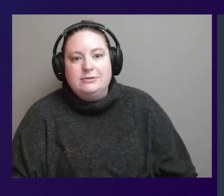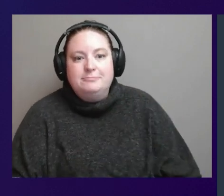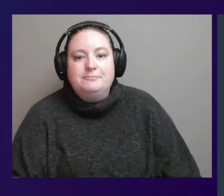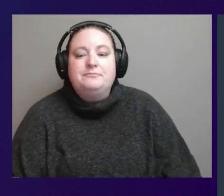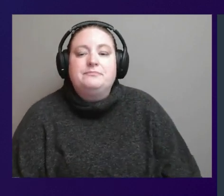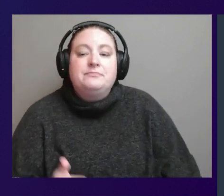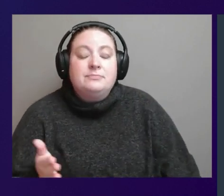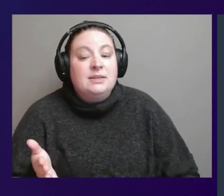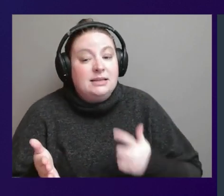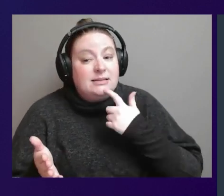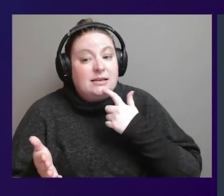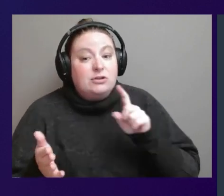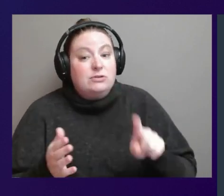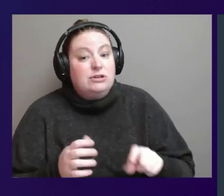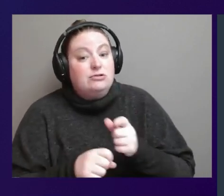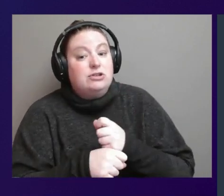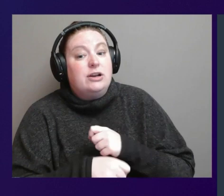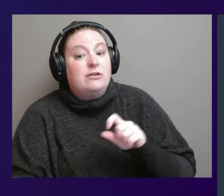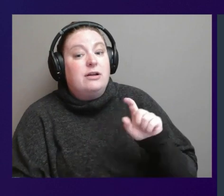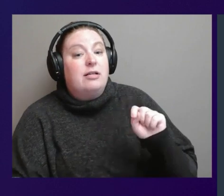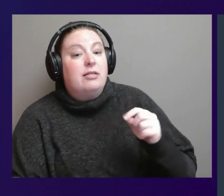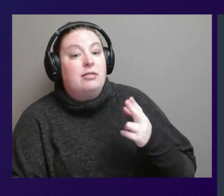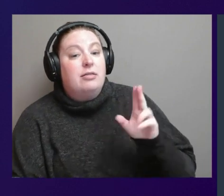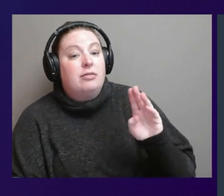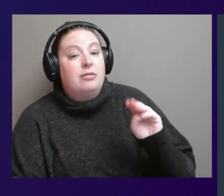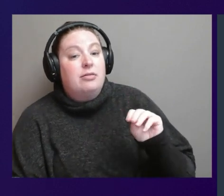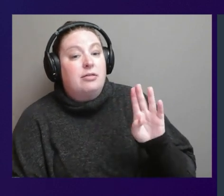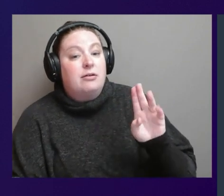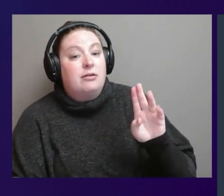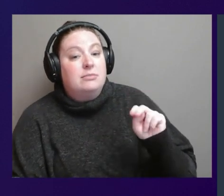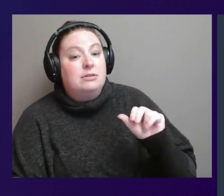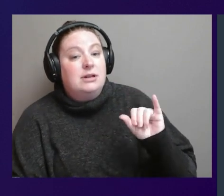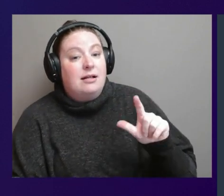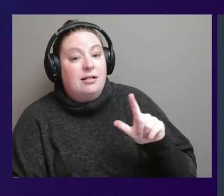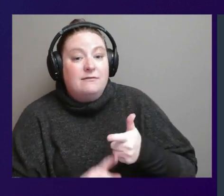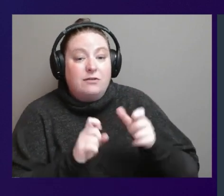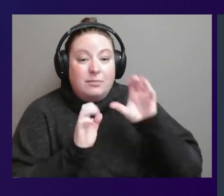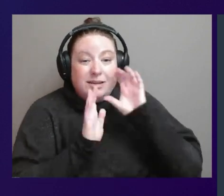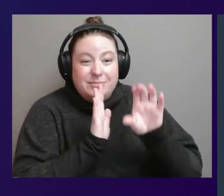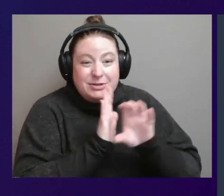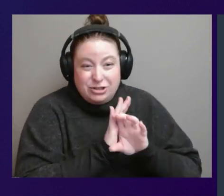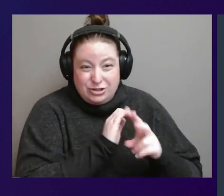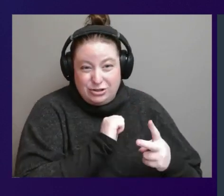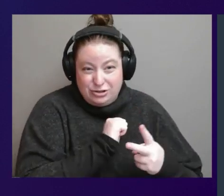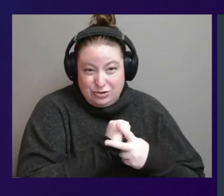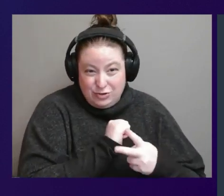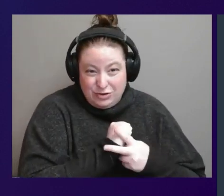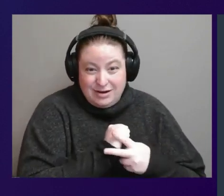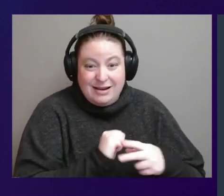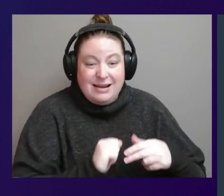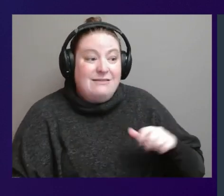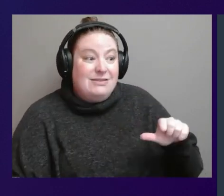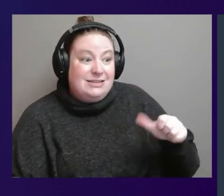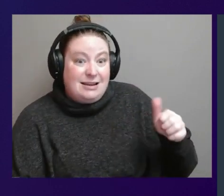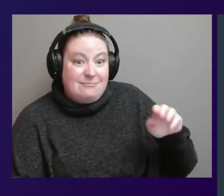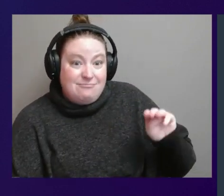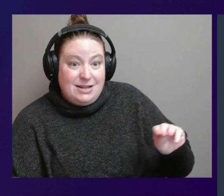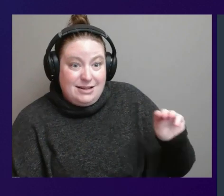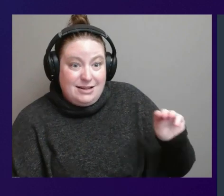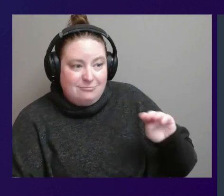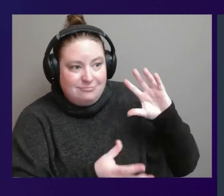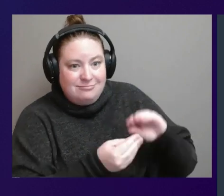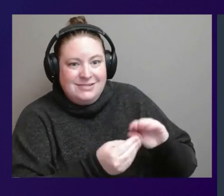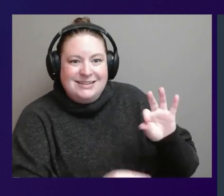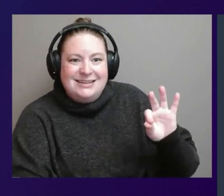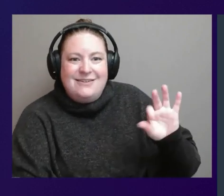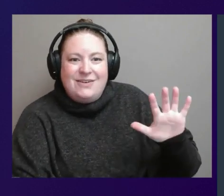need to generate thumbnails from images that you have stored in S3 Glacier flexible retrieval. You've got 10 million of these images totaling about 95 terabytes.